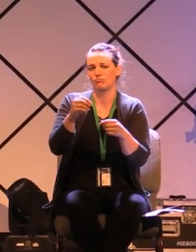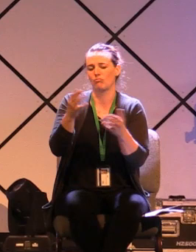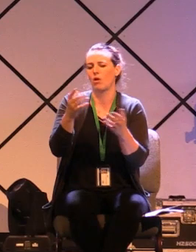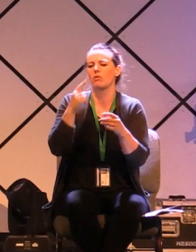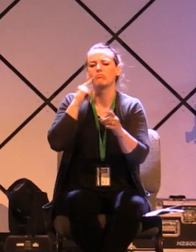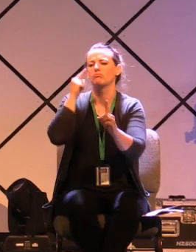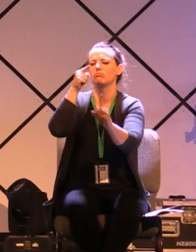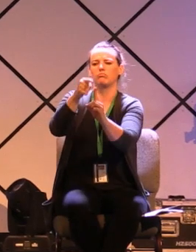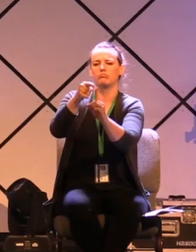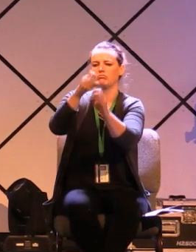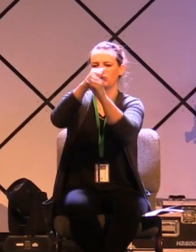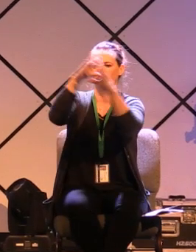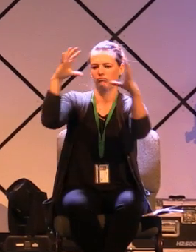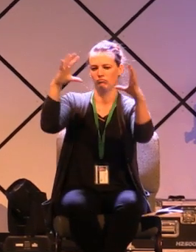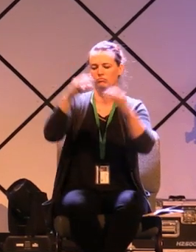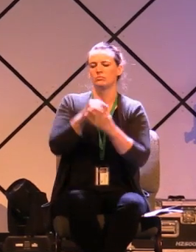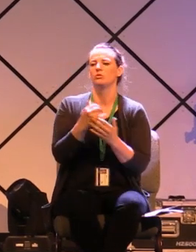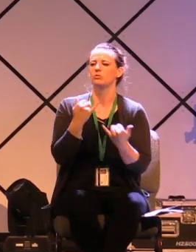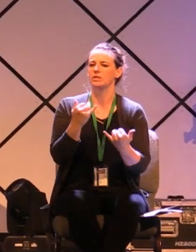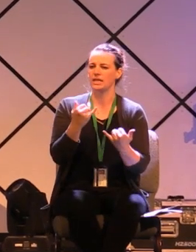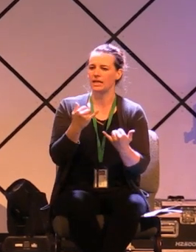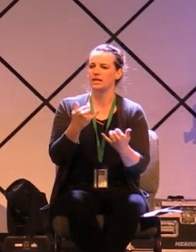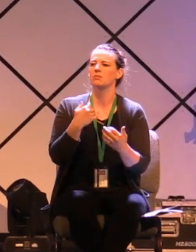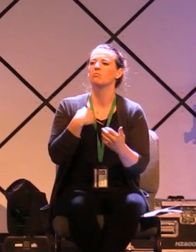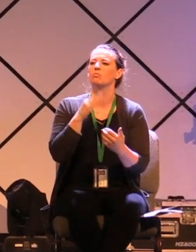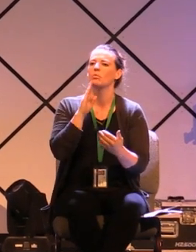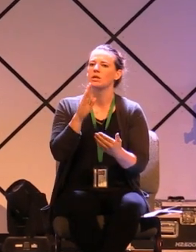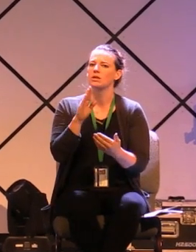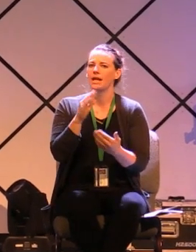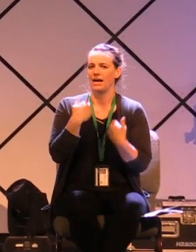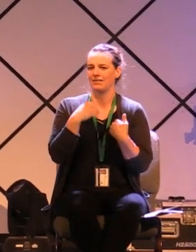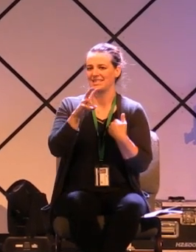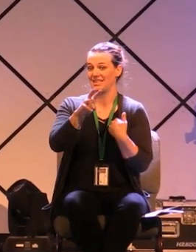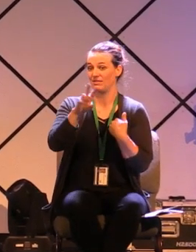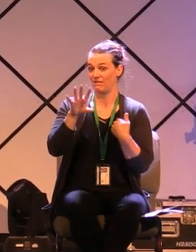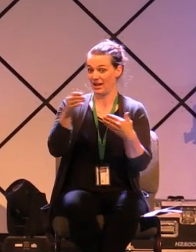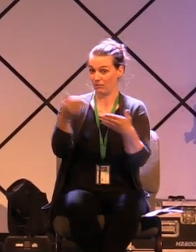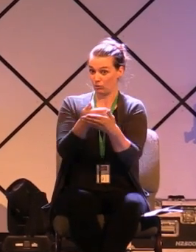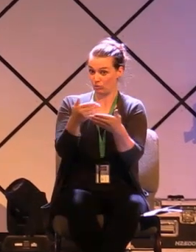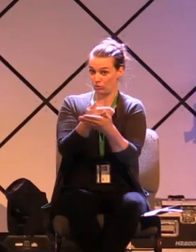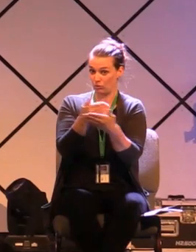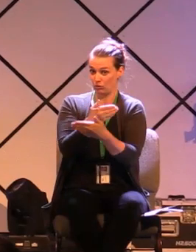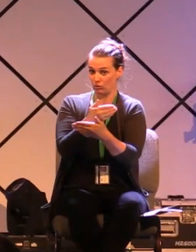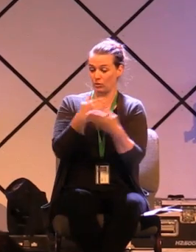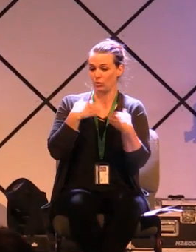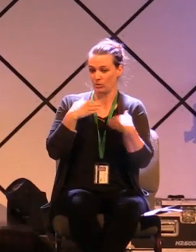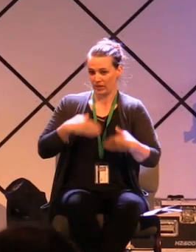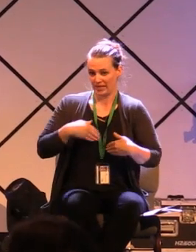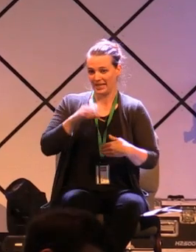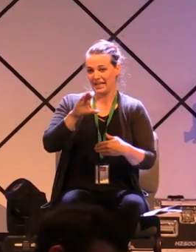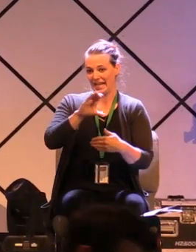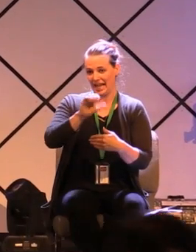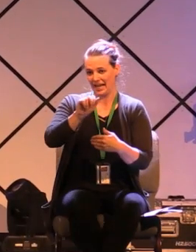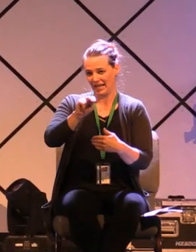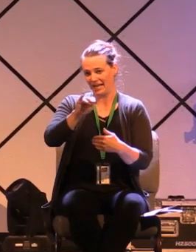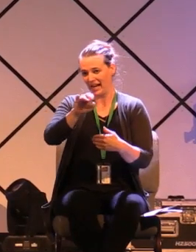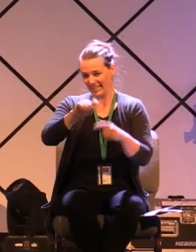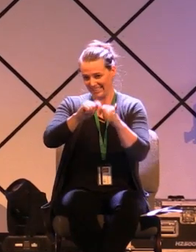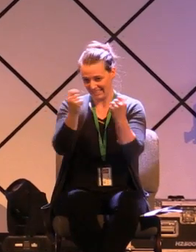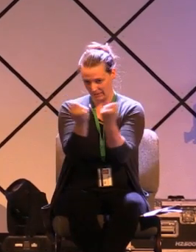mission. We are going to today have 75 new human canine teams